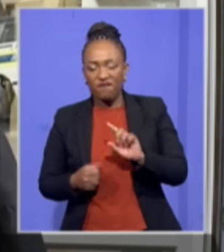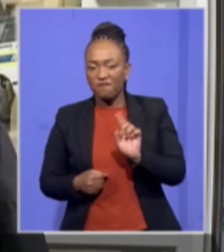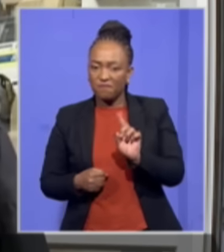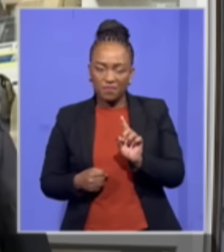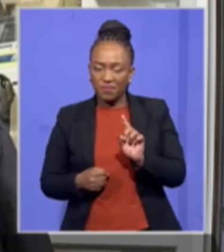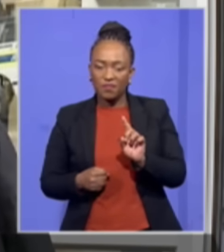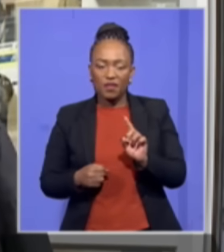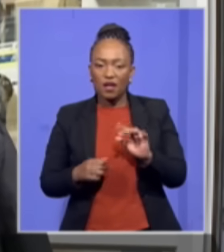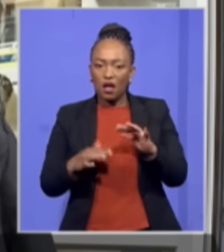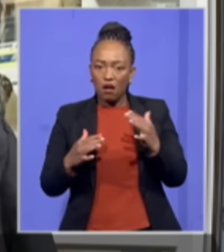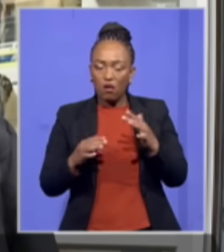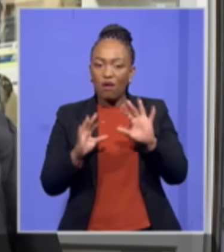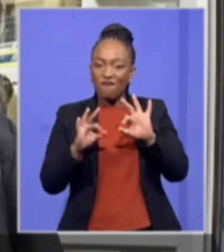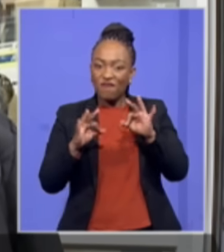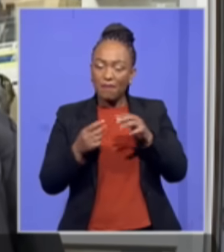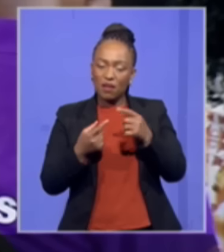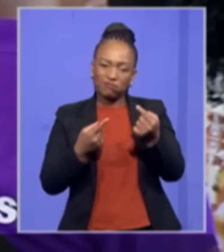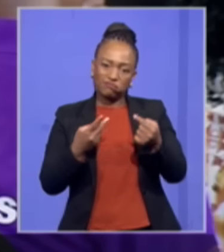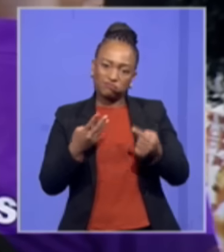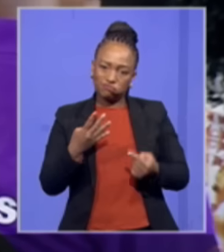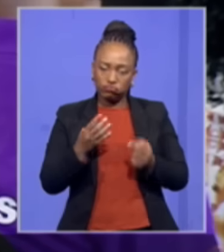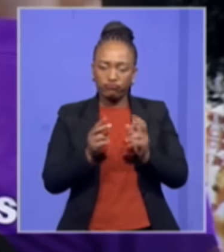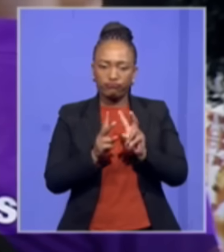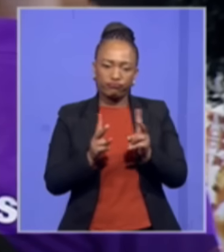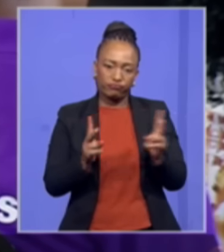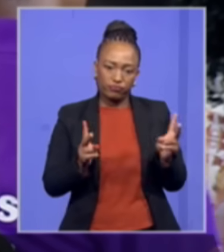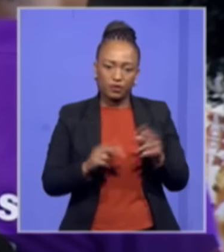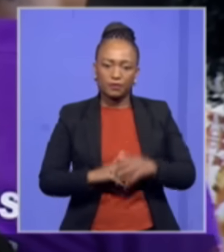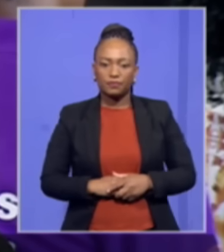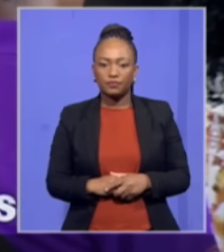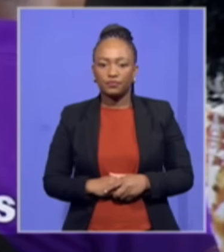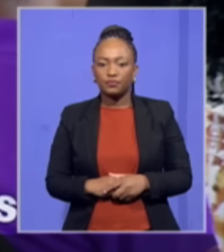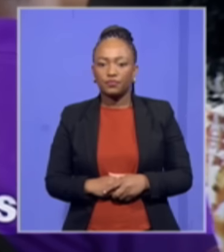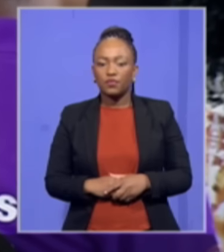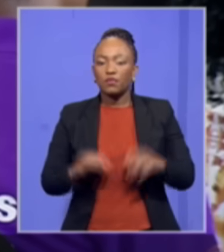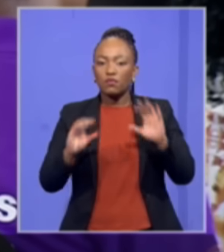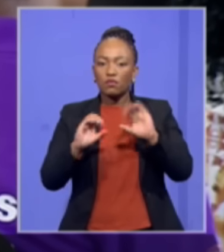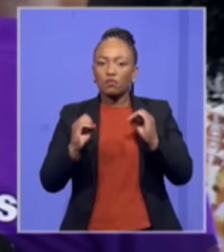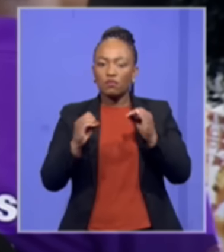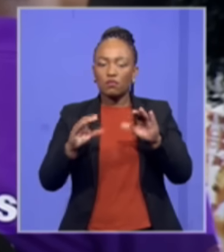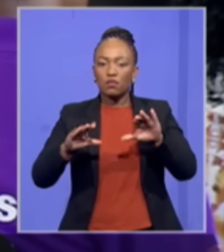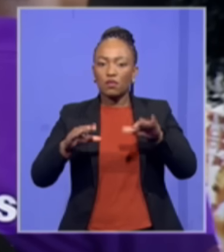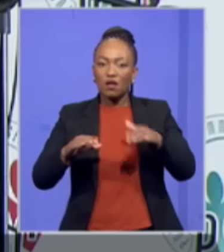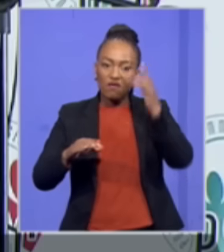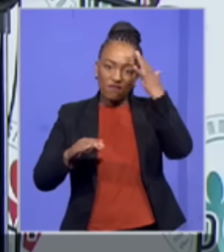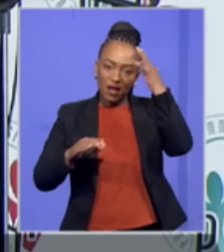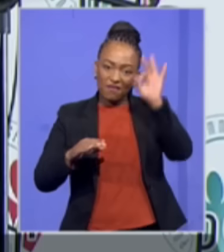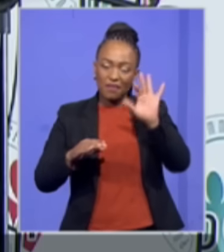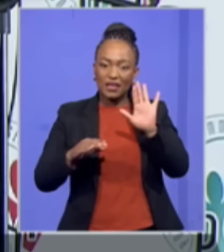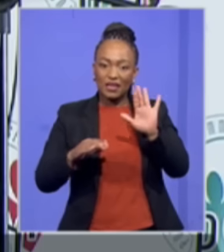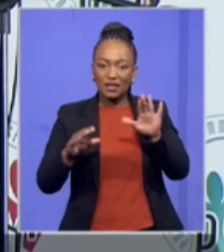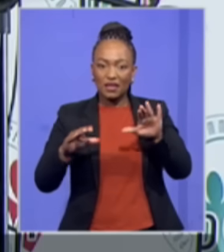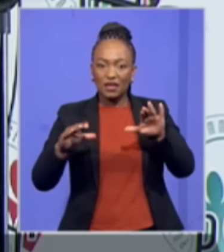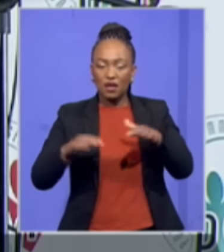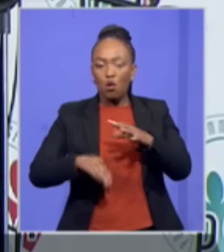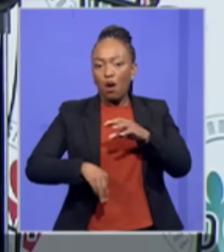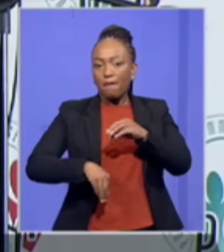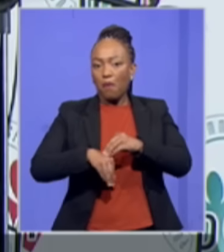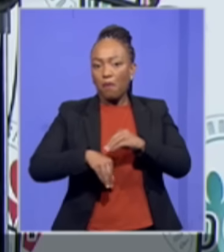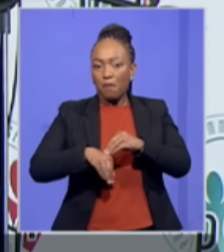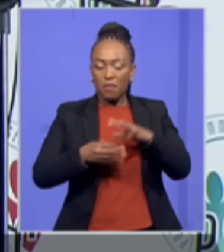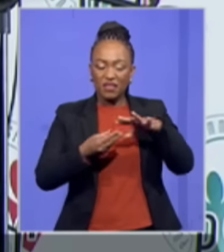and the building blocks that make the family. Mekgatlo e sebedisana mmoho le mmuso e boletse ha sesosa sa mathata a teng